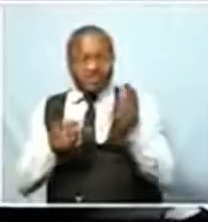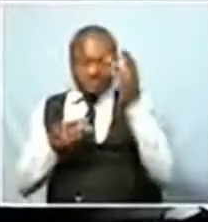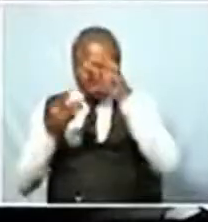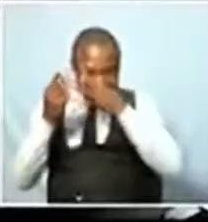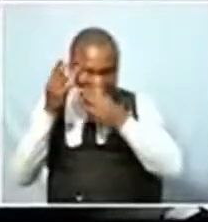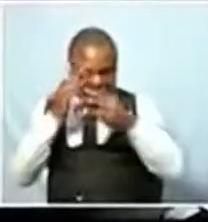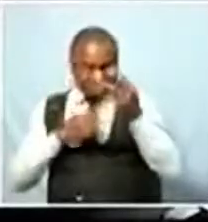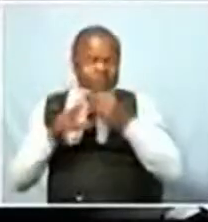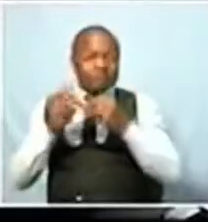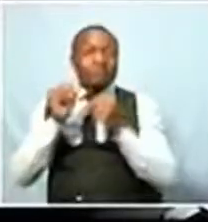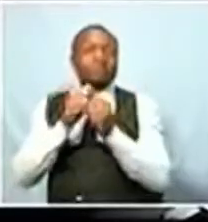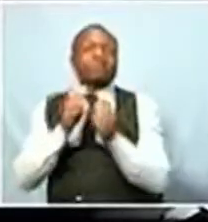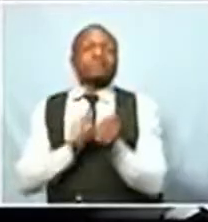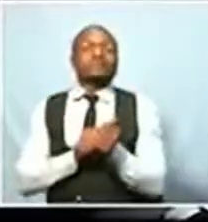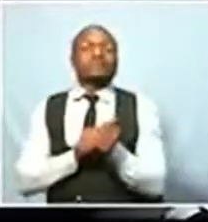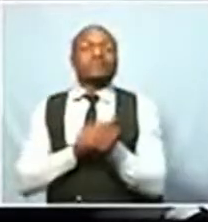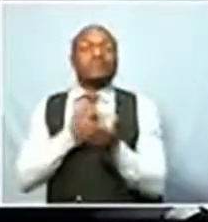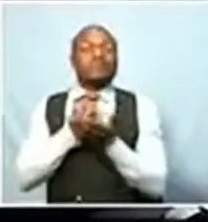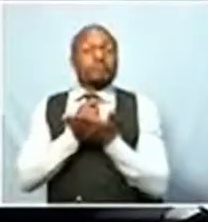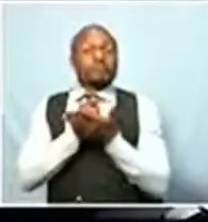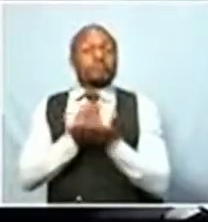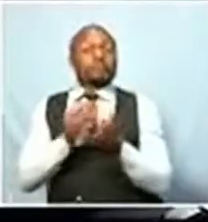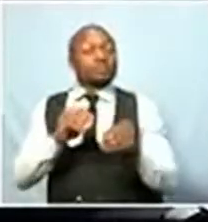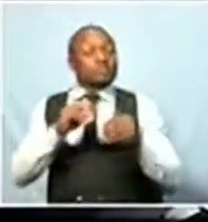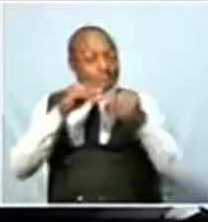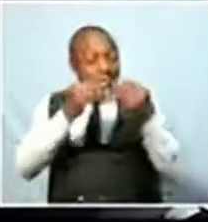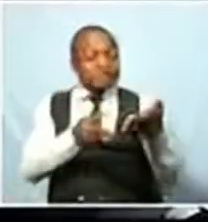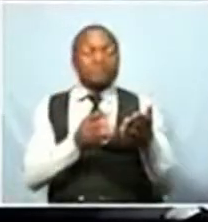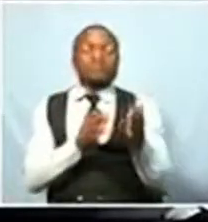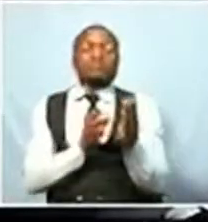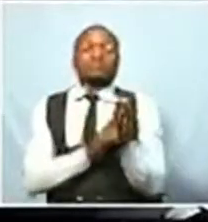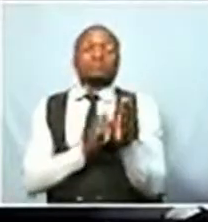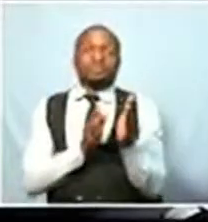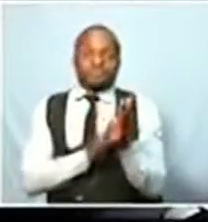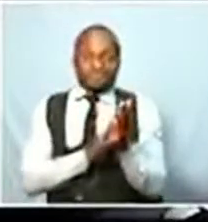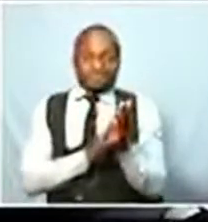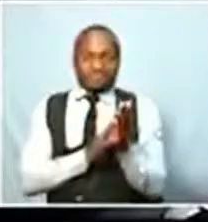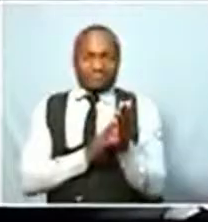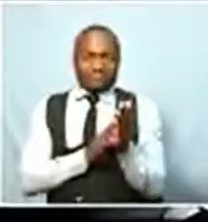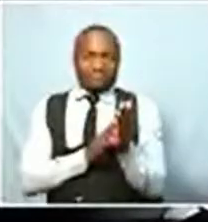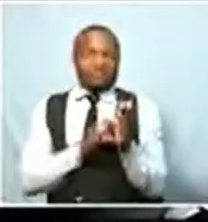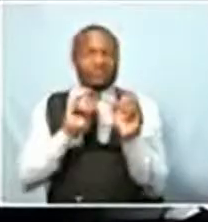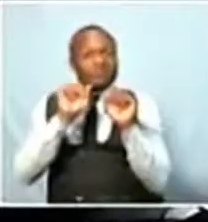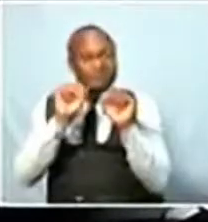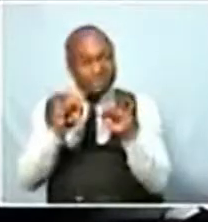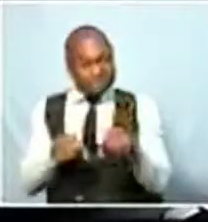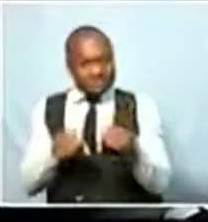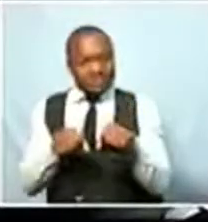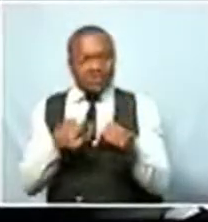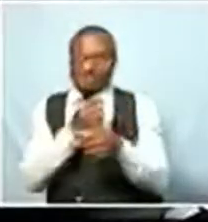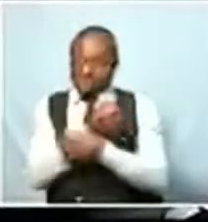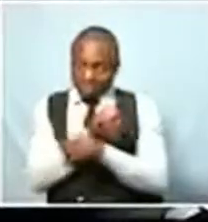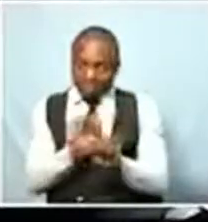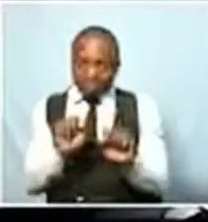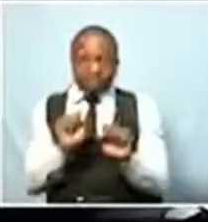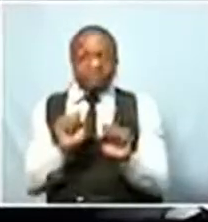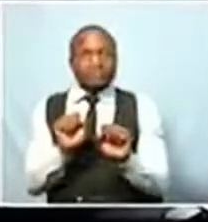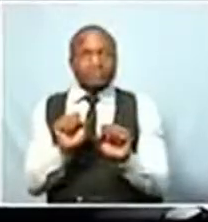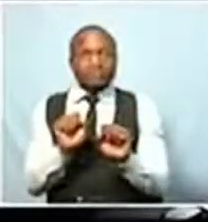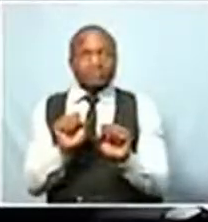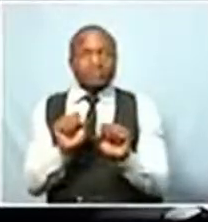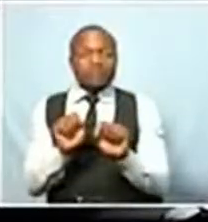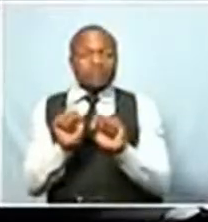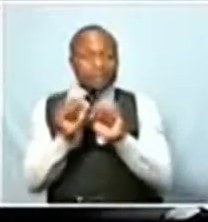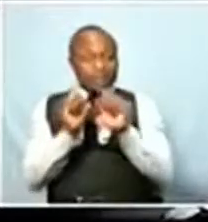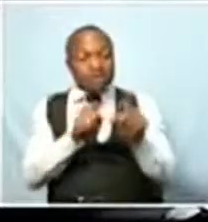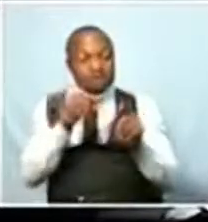with the grants that are given to schools, if it can be also addressed as you go to audit,